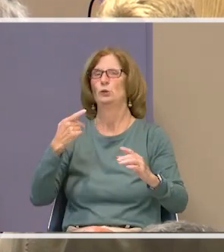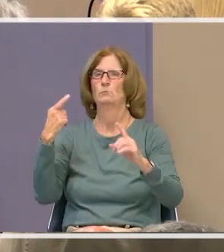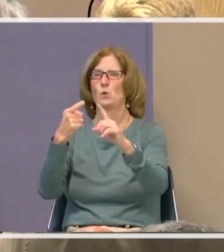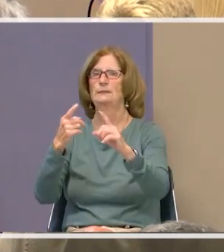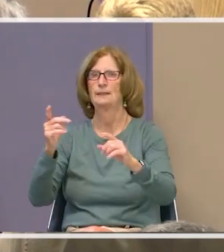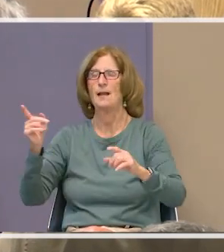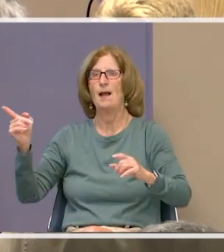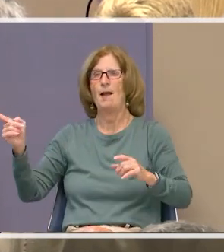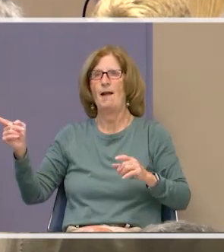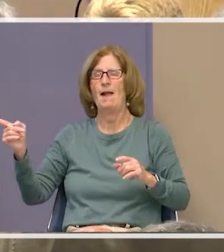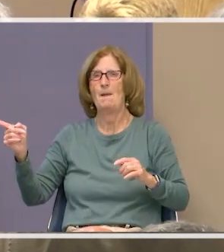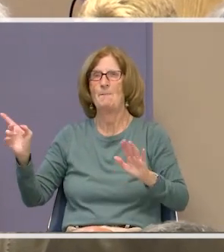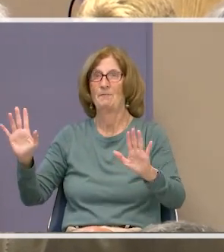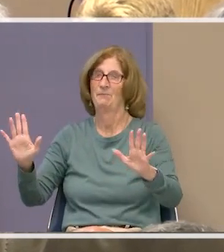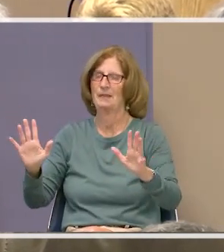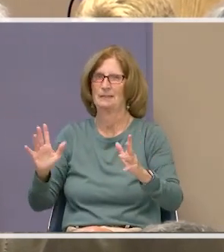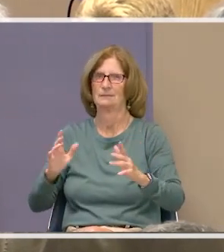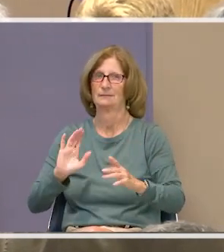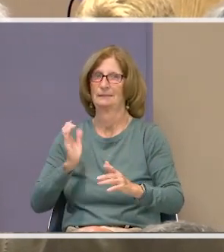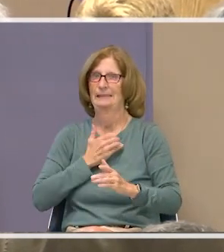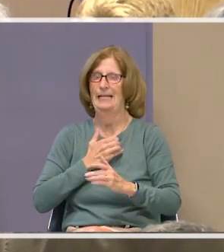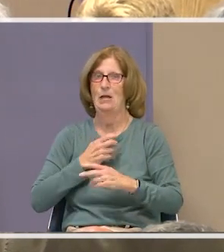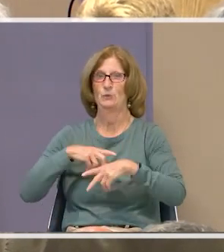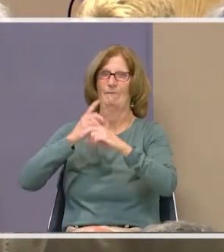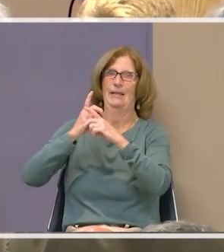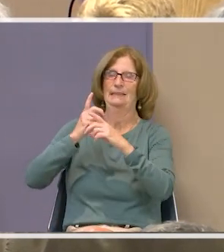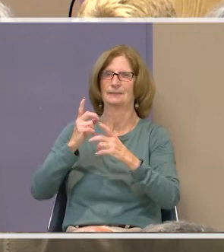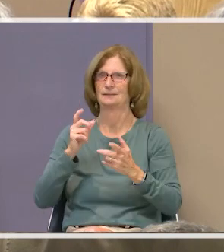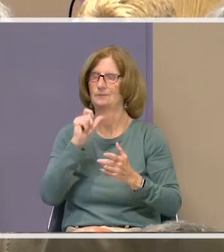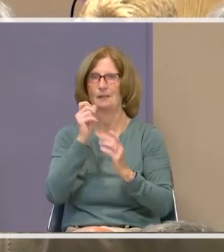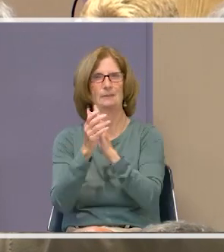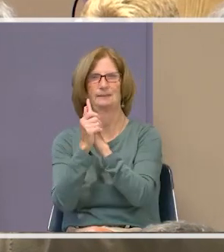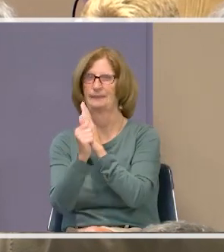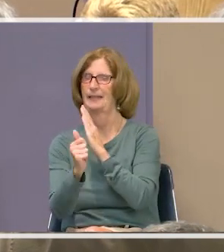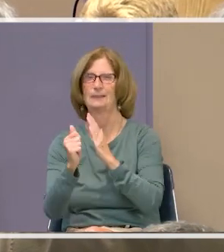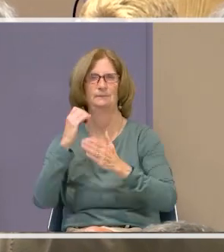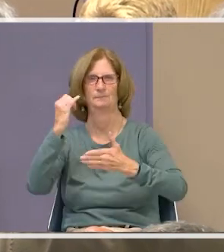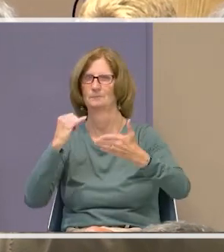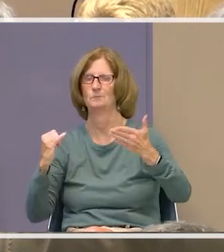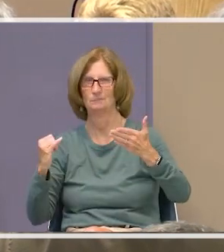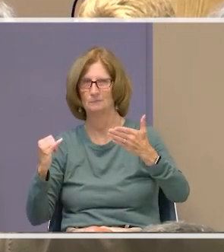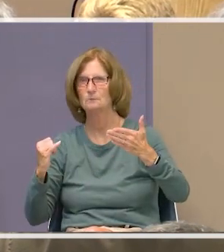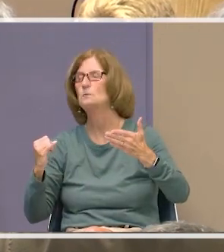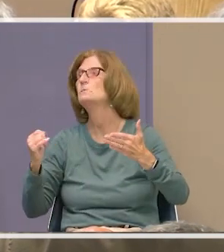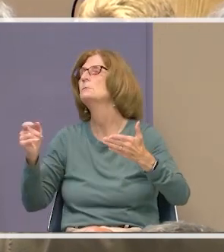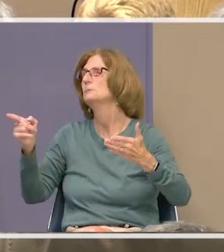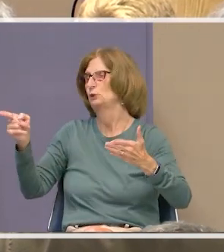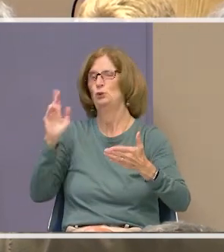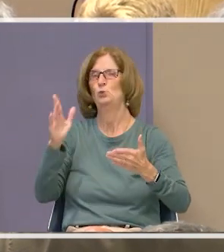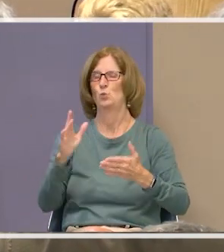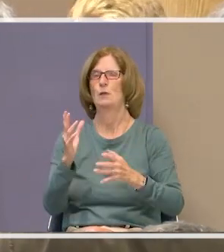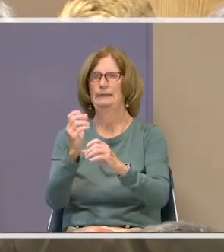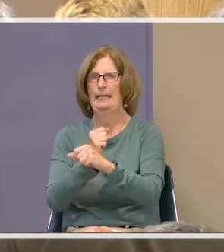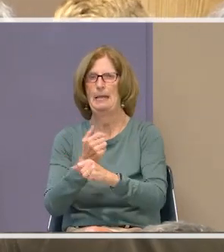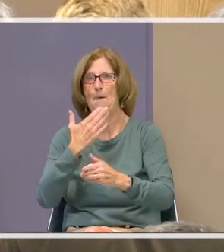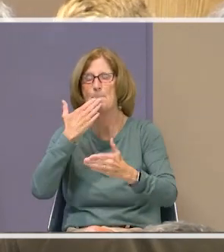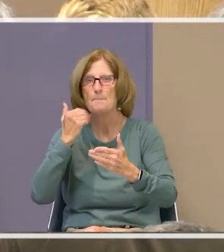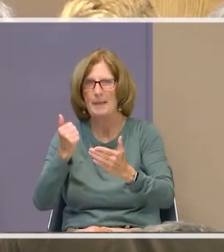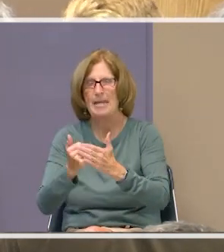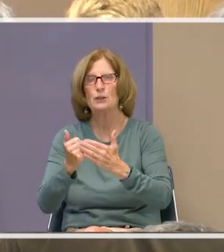we're early enough that we don't have the people necessarily. Like, ideally, you're going to get a better drawing once we're